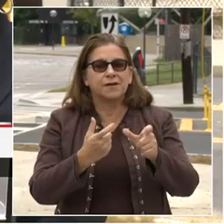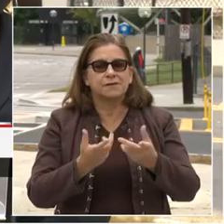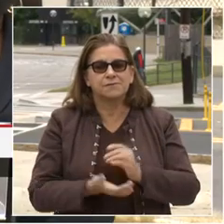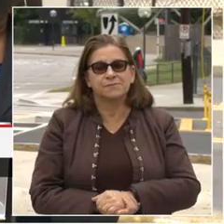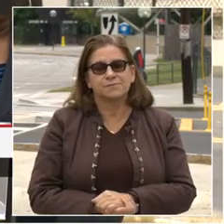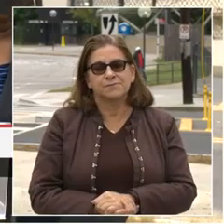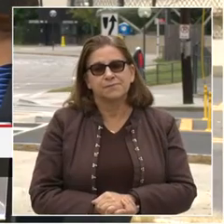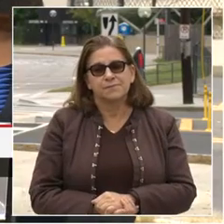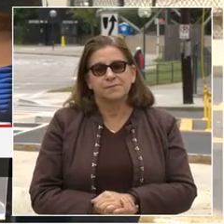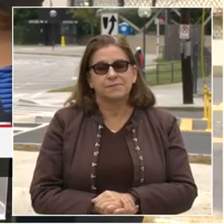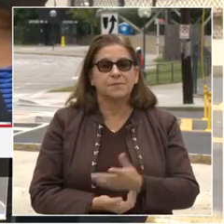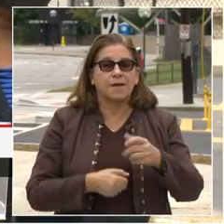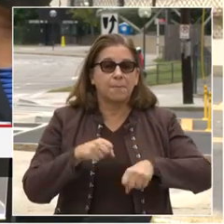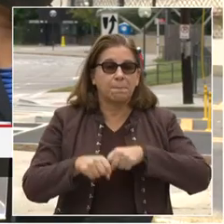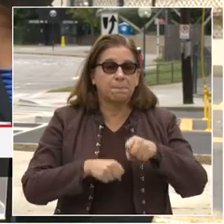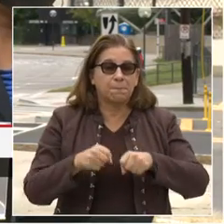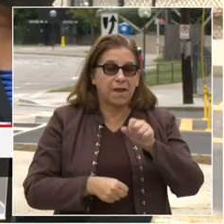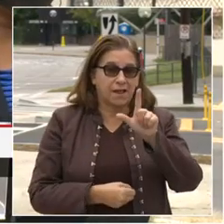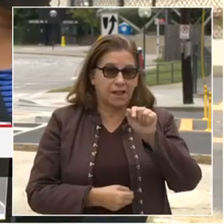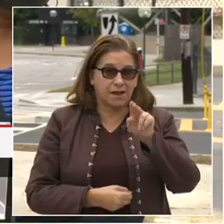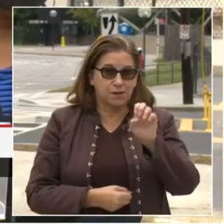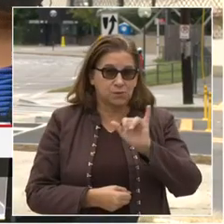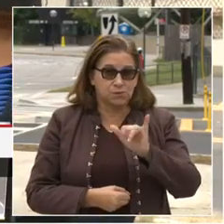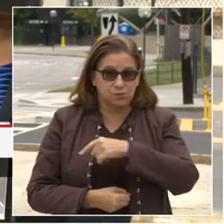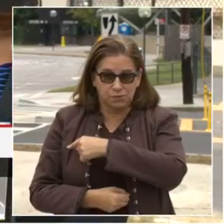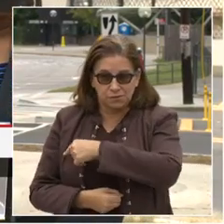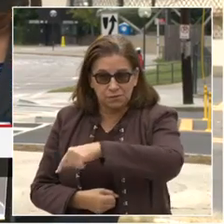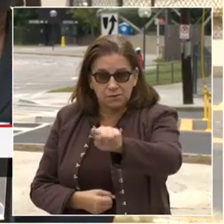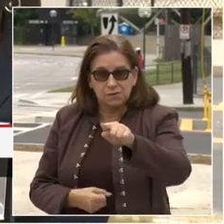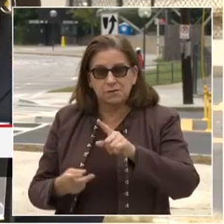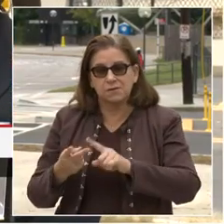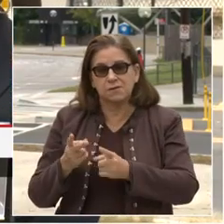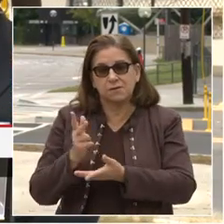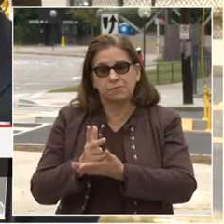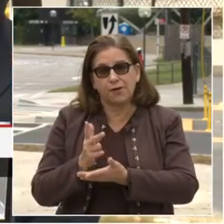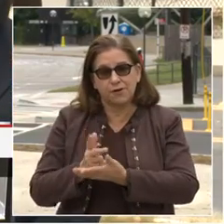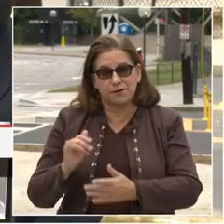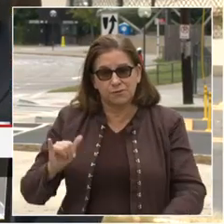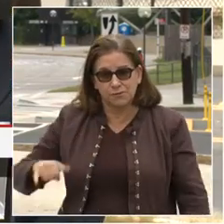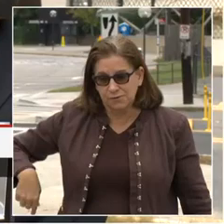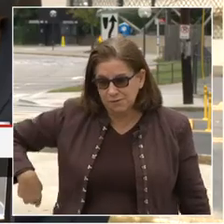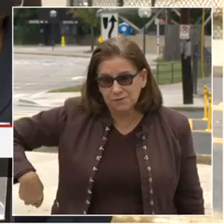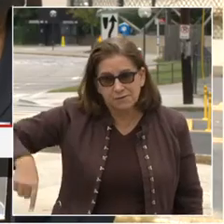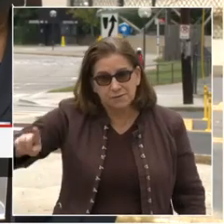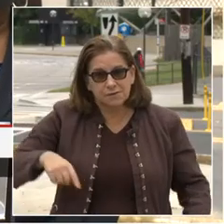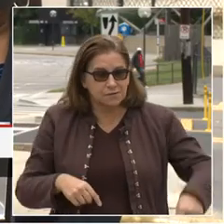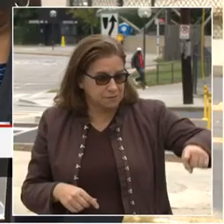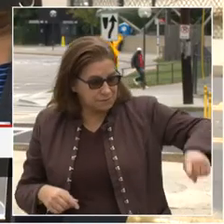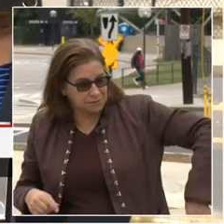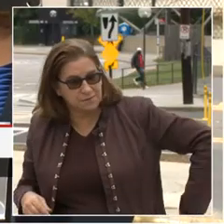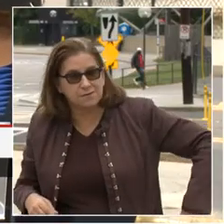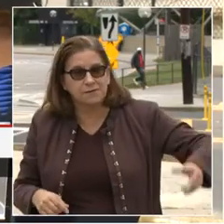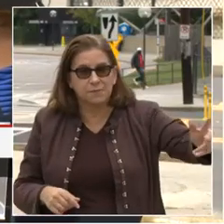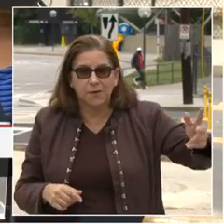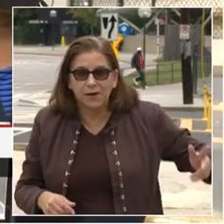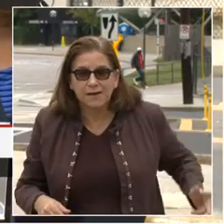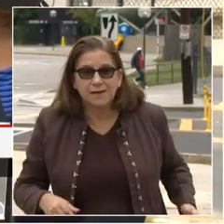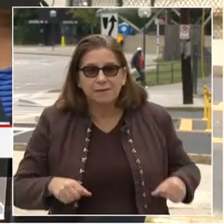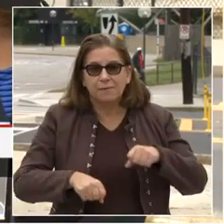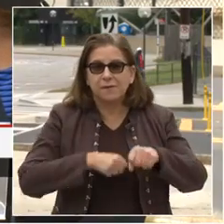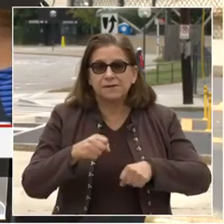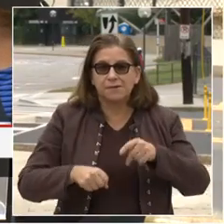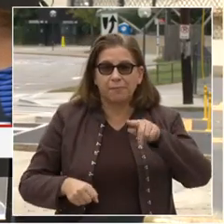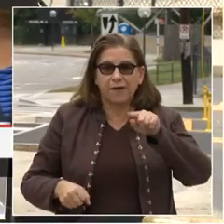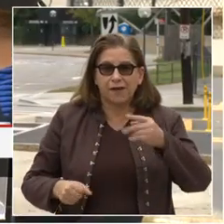that. No, we're going to look at different types of interventions. Again, the main purpose and the main focus is safety. So it may be a bike lane in some instance. It may be